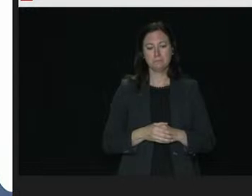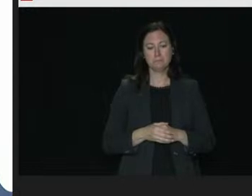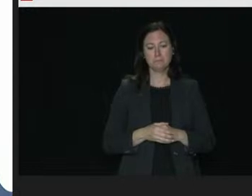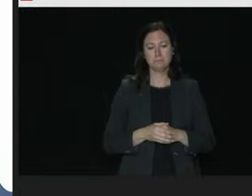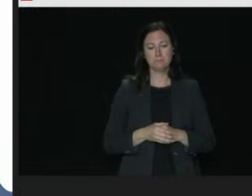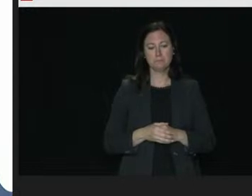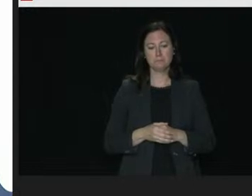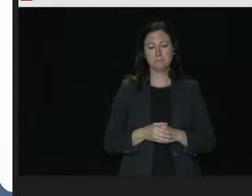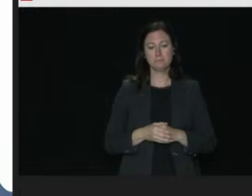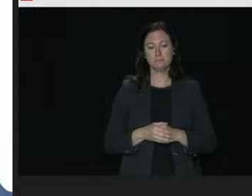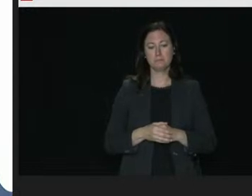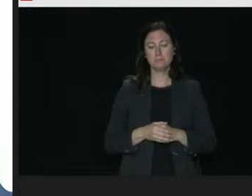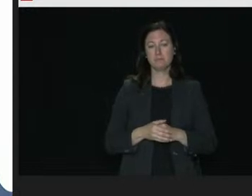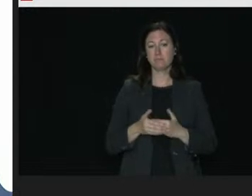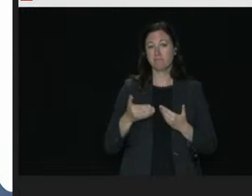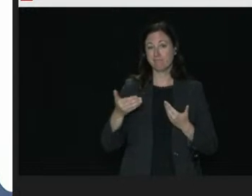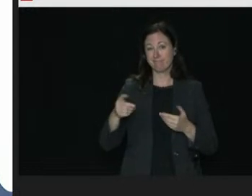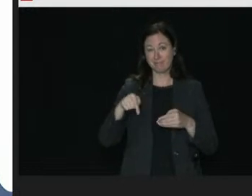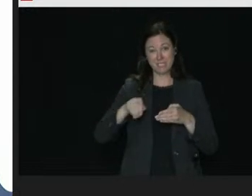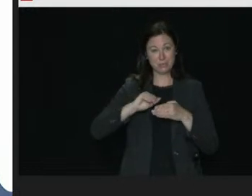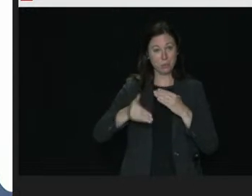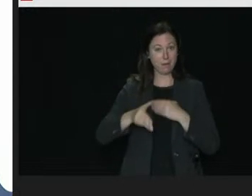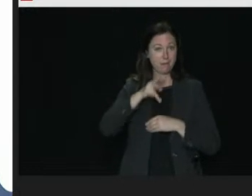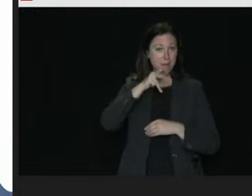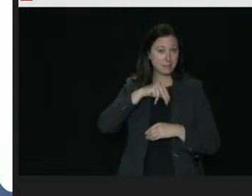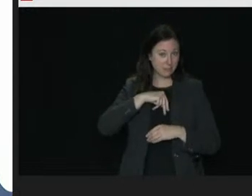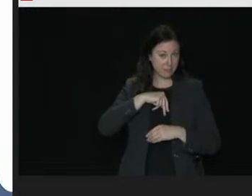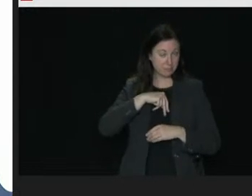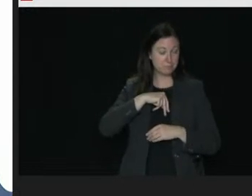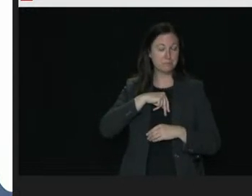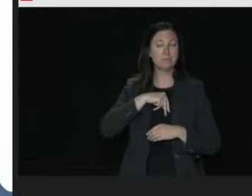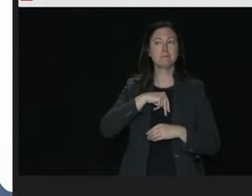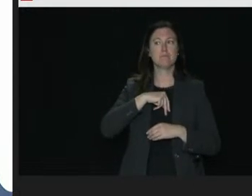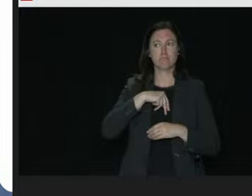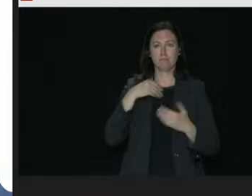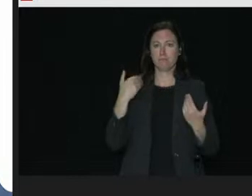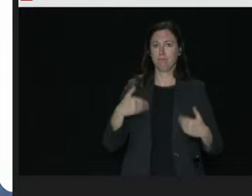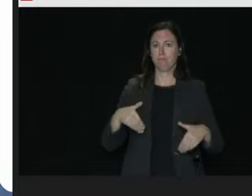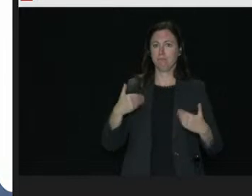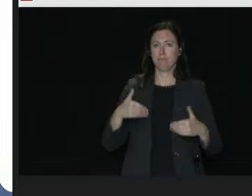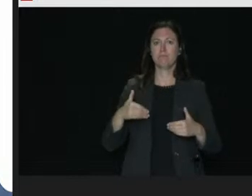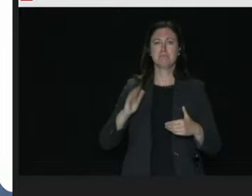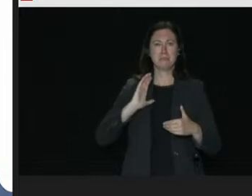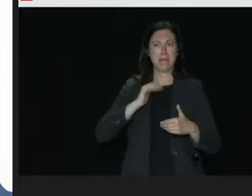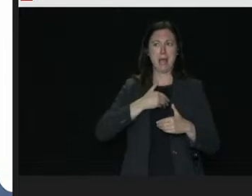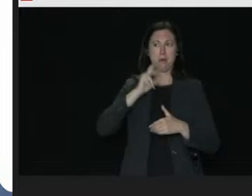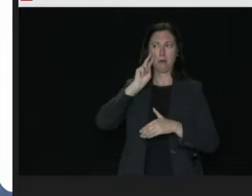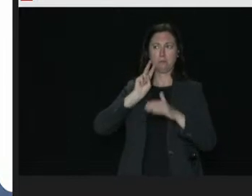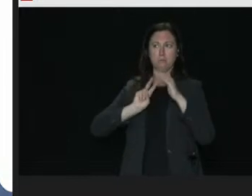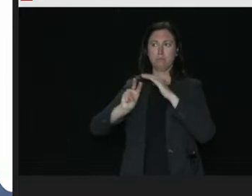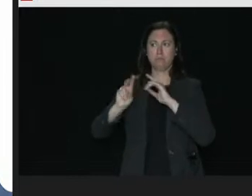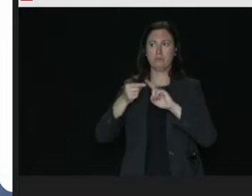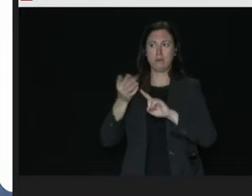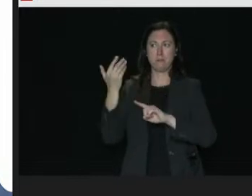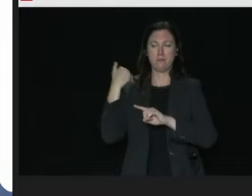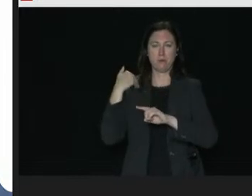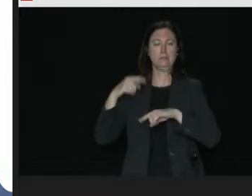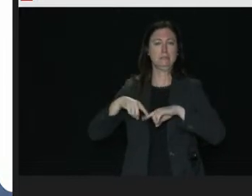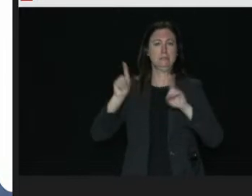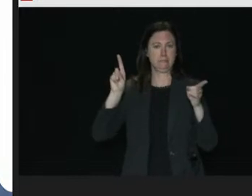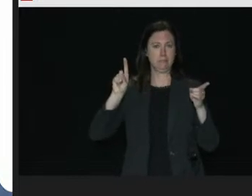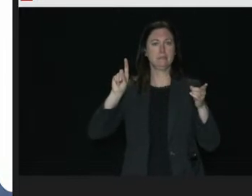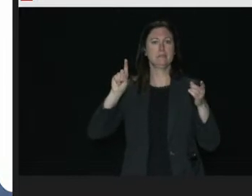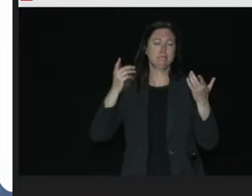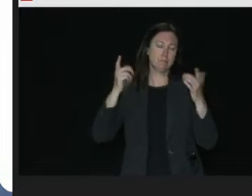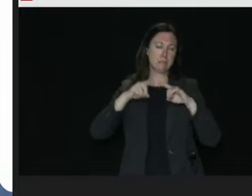As we head into Thanksgiving weekend, faced with very different epidemiological situations depending on where we